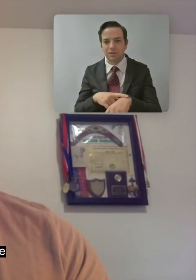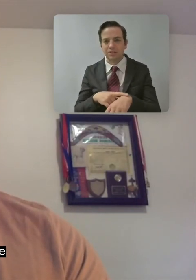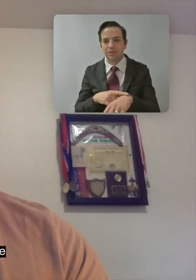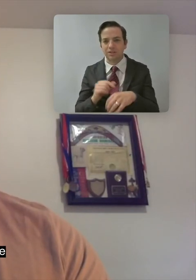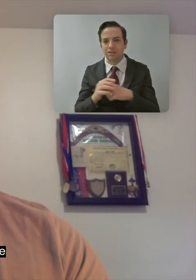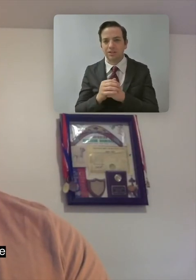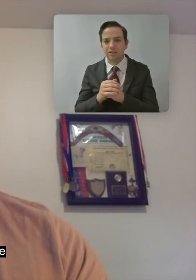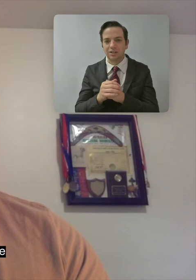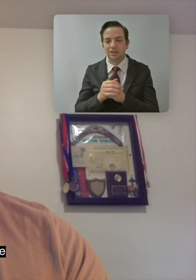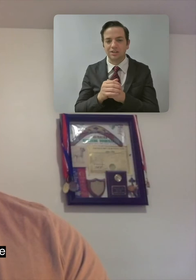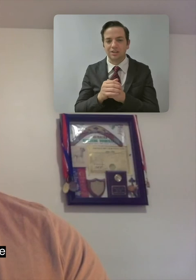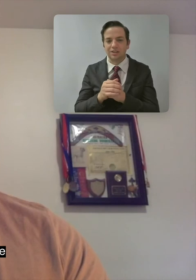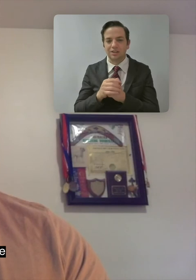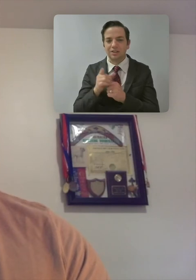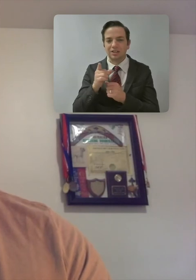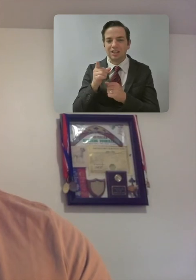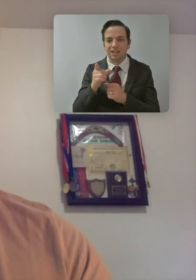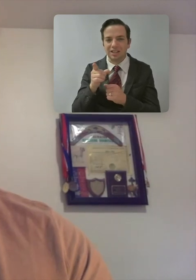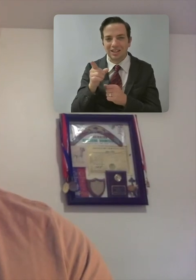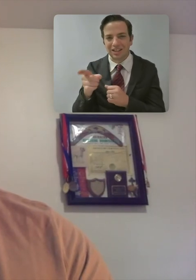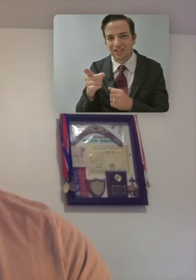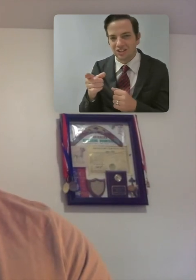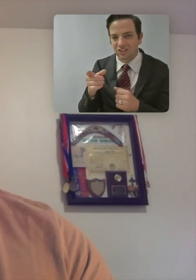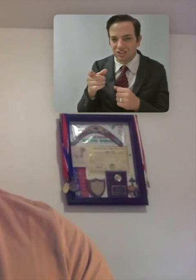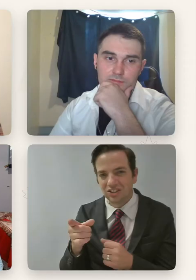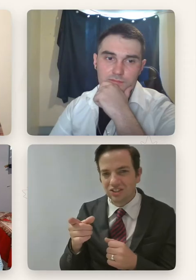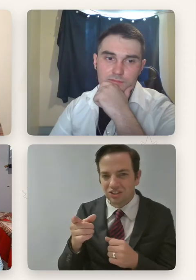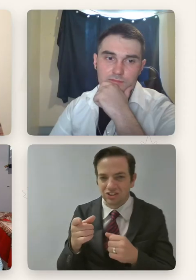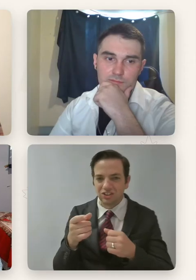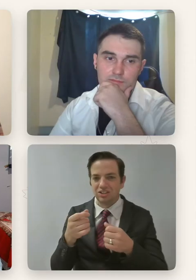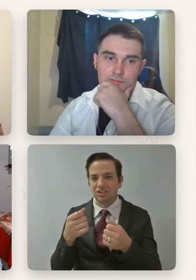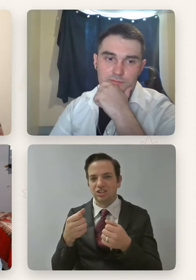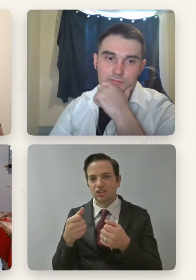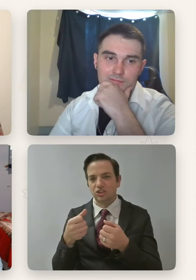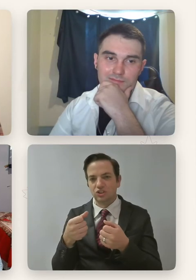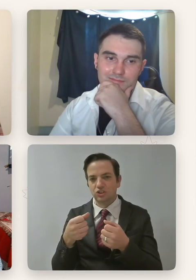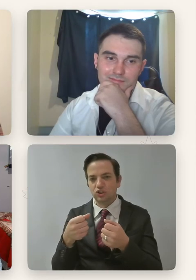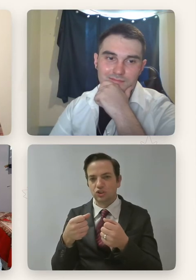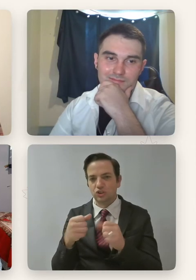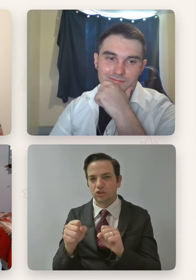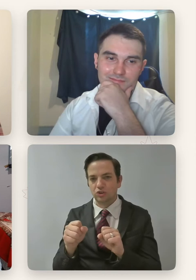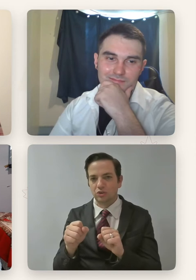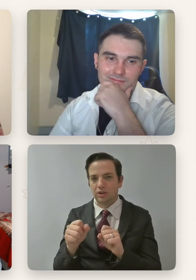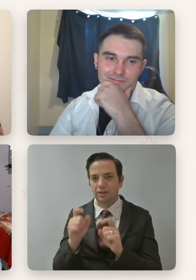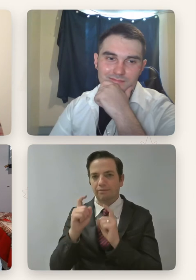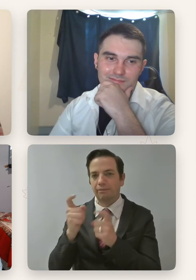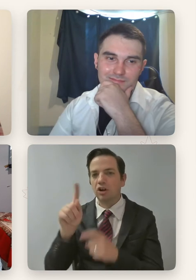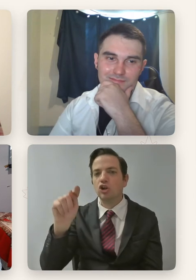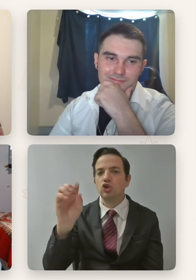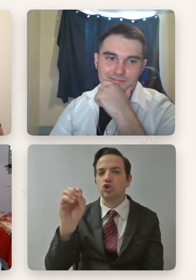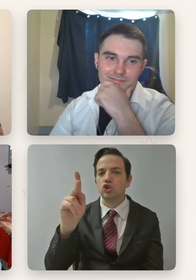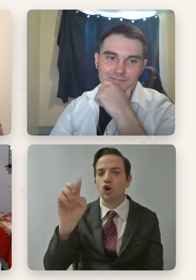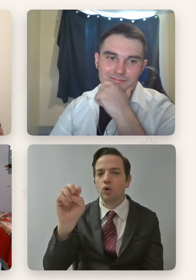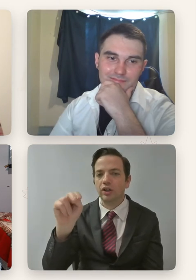a lot of the time they, they're trying to check off a box of, look, we brought an actor in for a disability to read for a part,